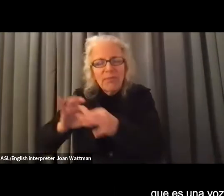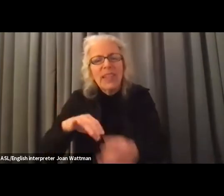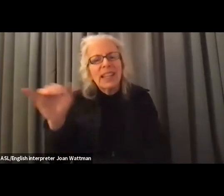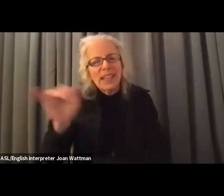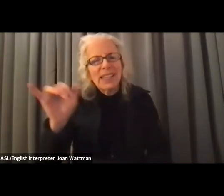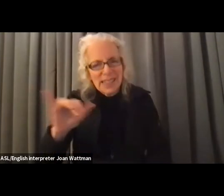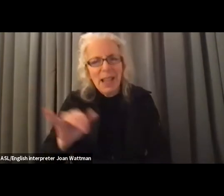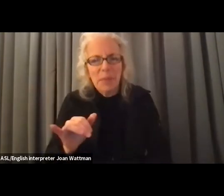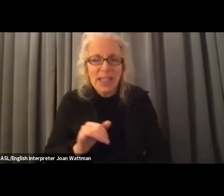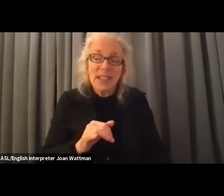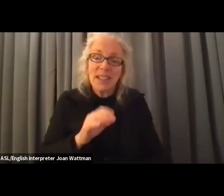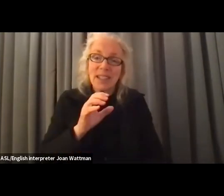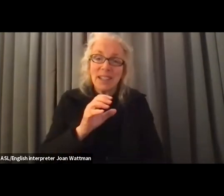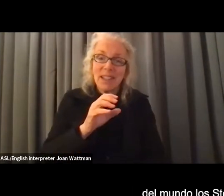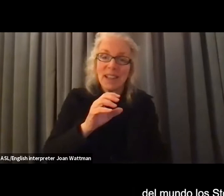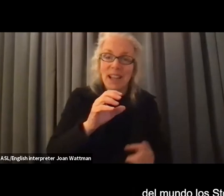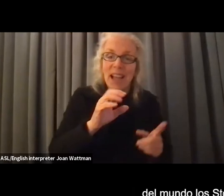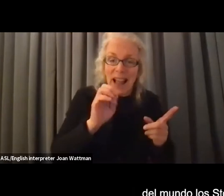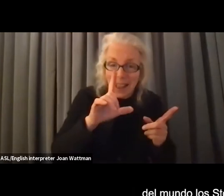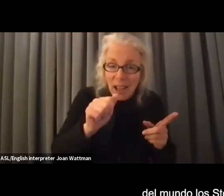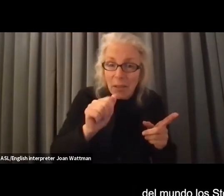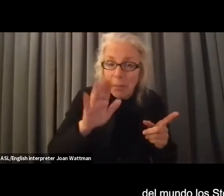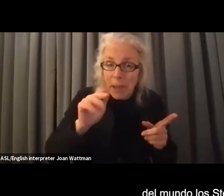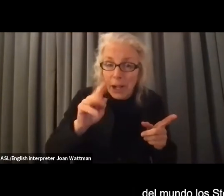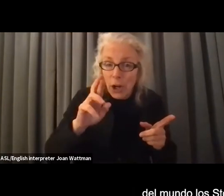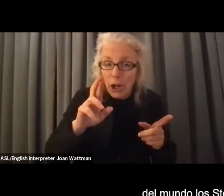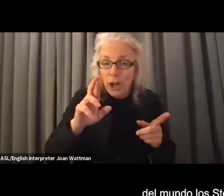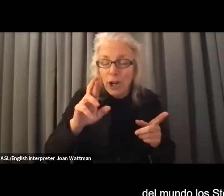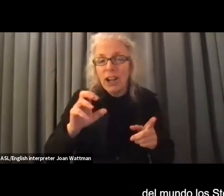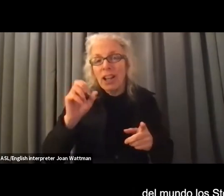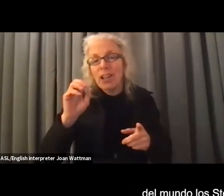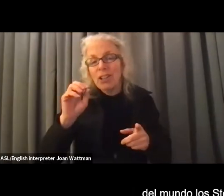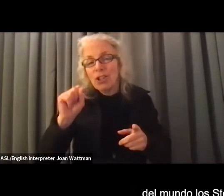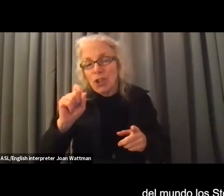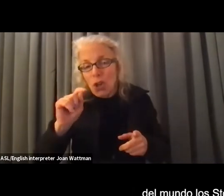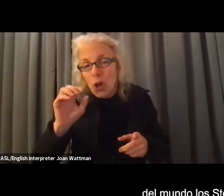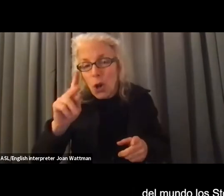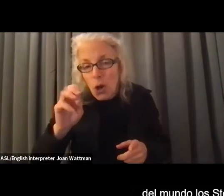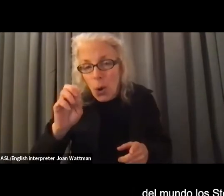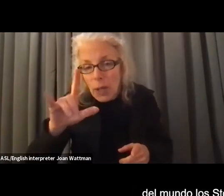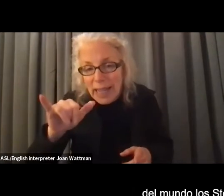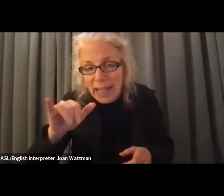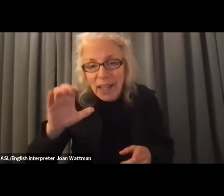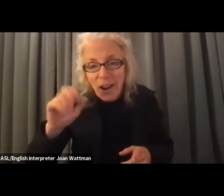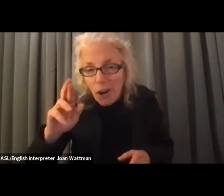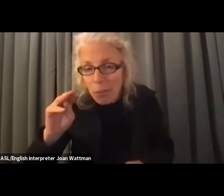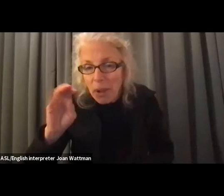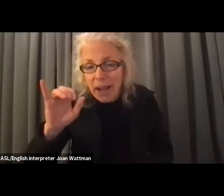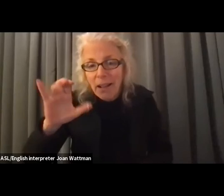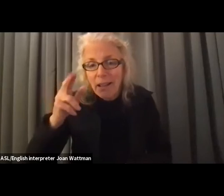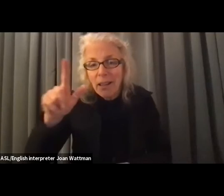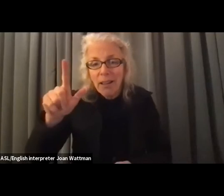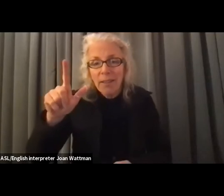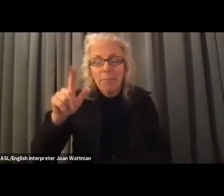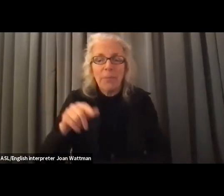Robesons and Ella Bakers of the world, the Stokely Carmichaels and Ruby Doris Smith Robinson. So we